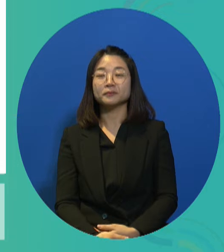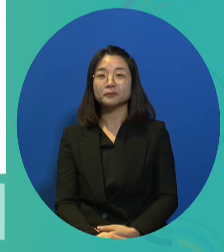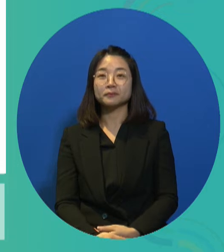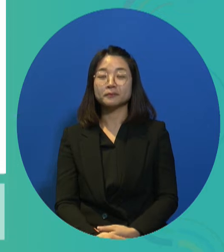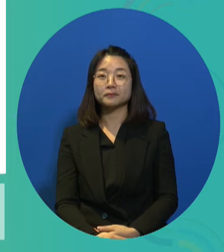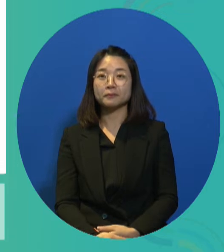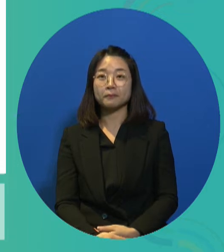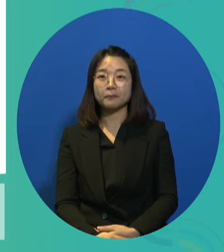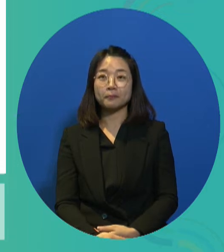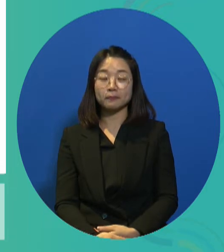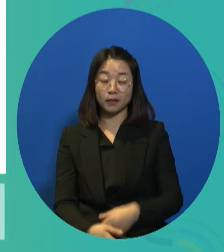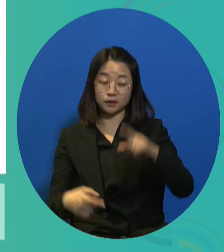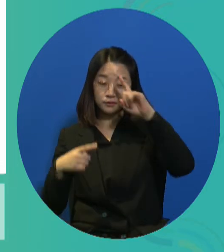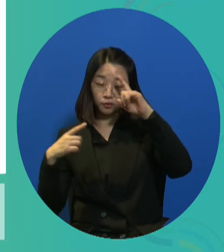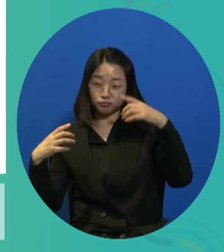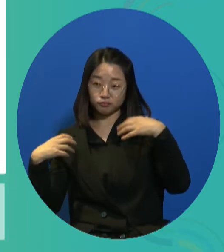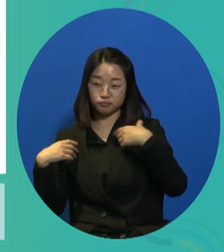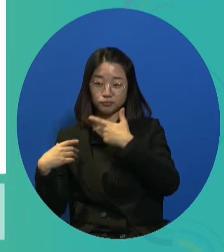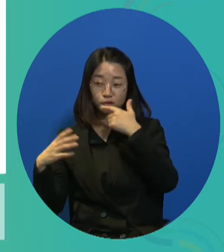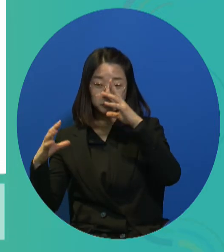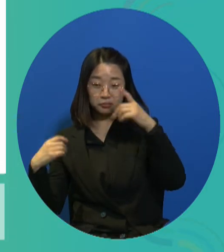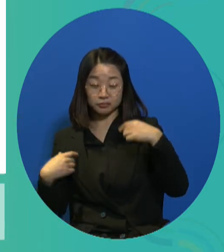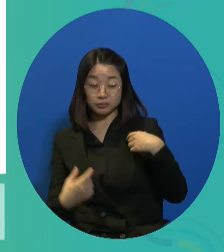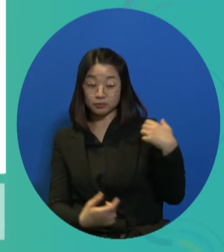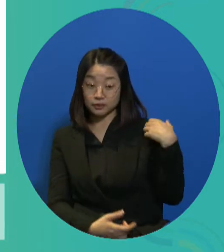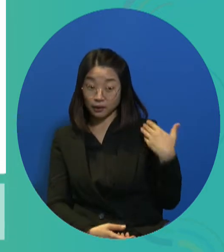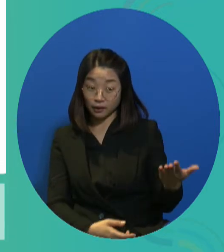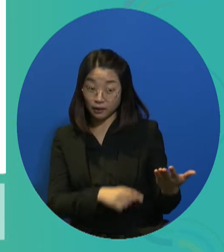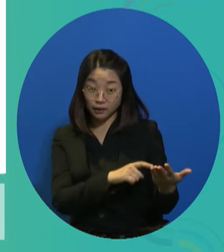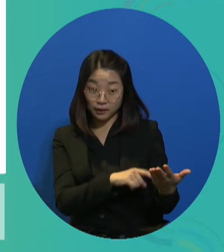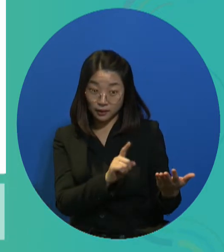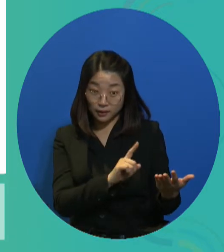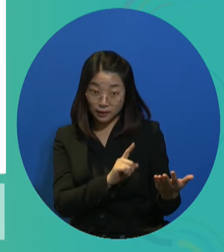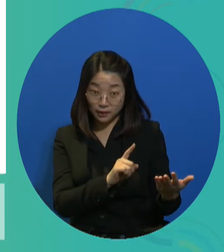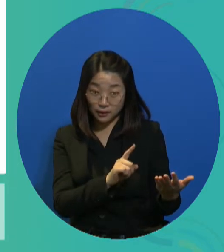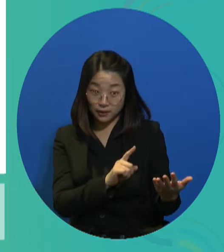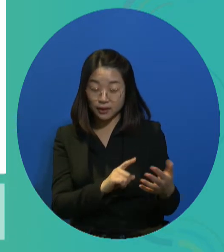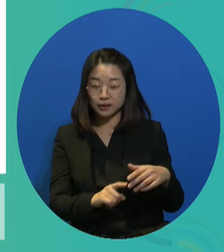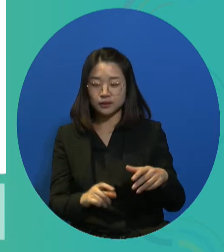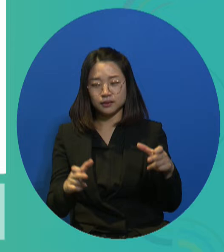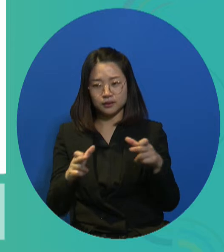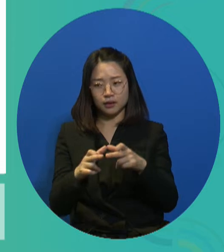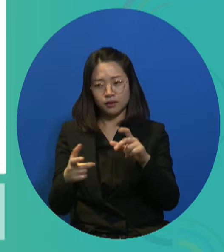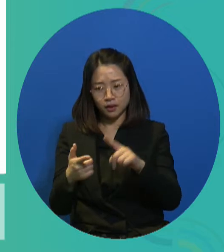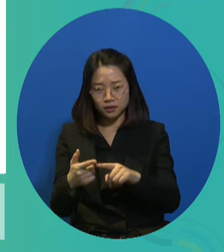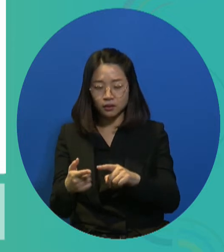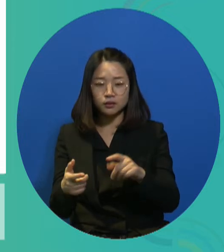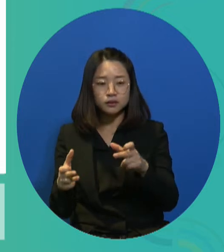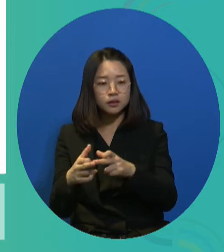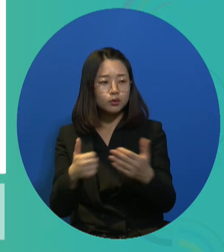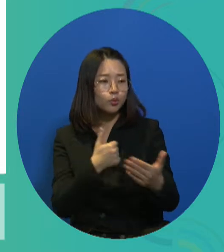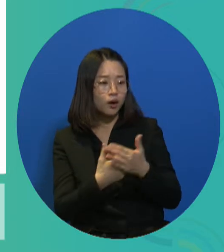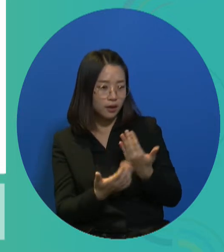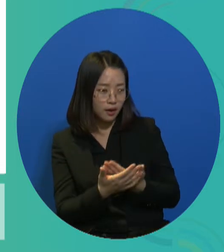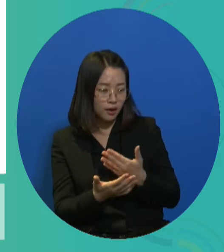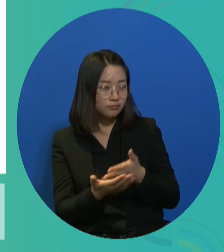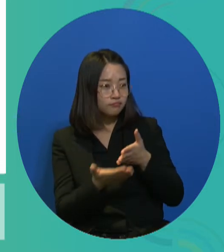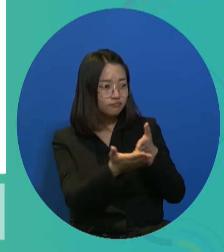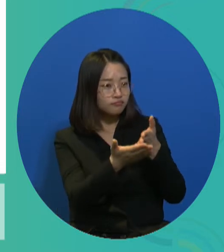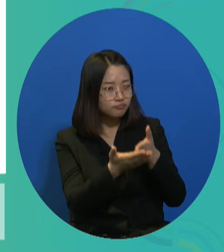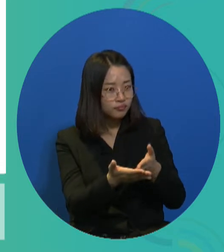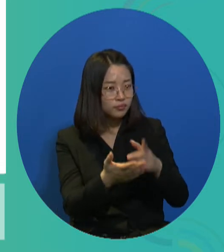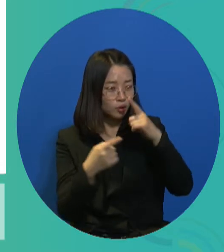to because of the way we have been able to raise public awareness of the reality of what's happening, and that means lives have been